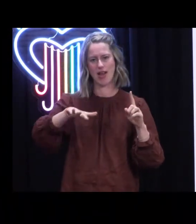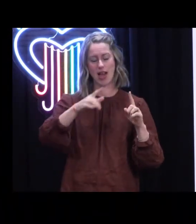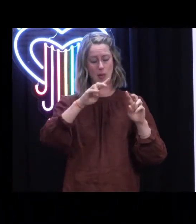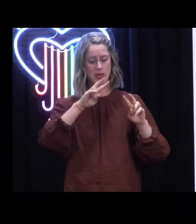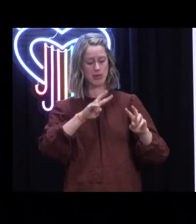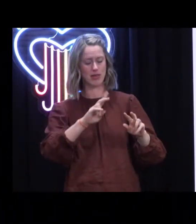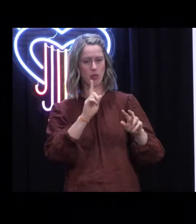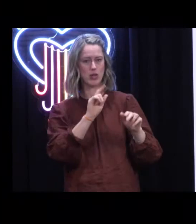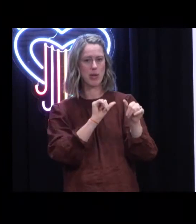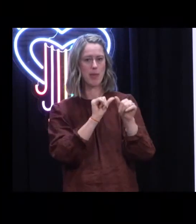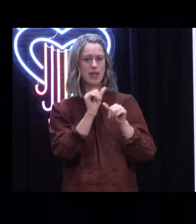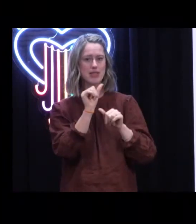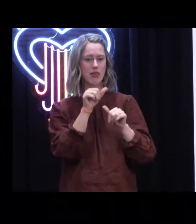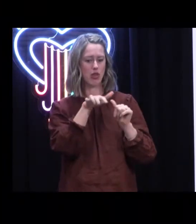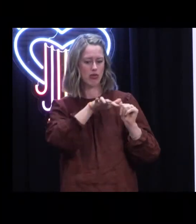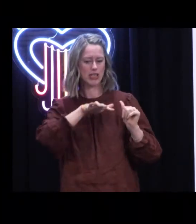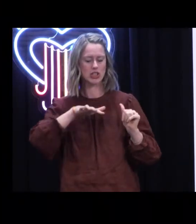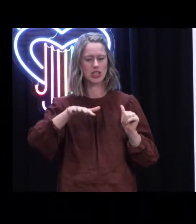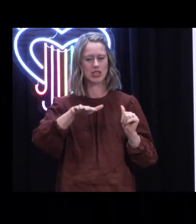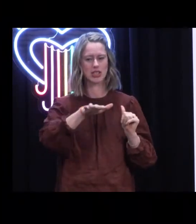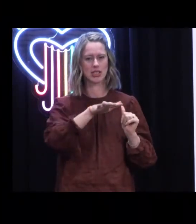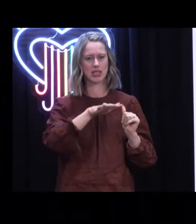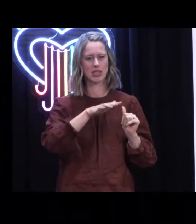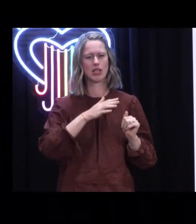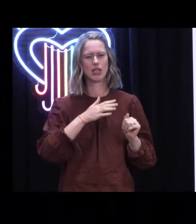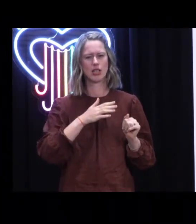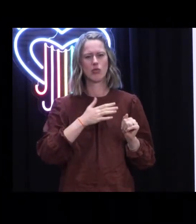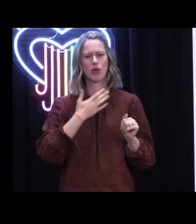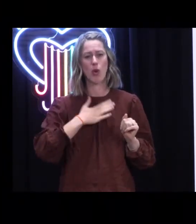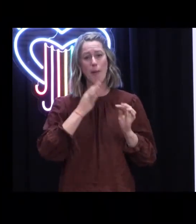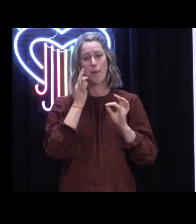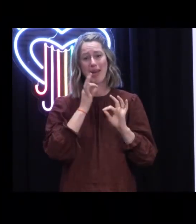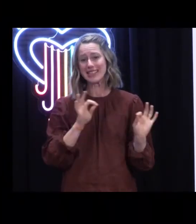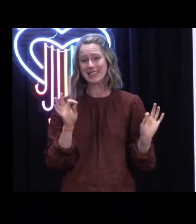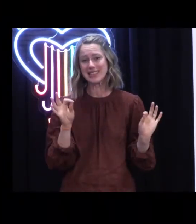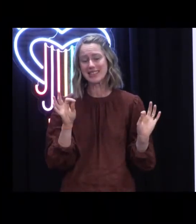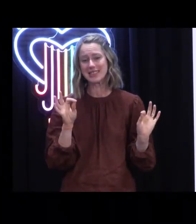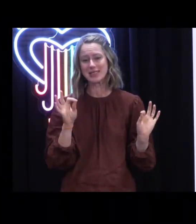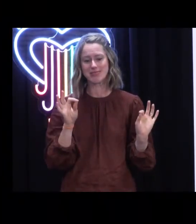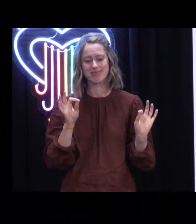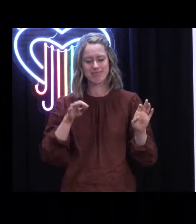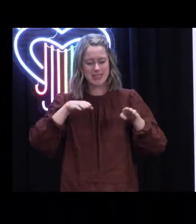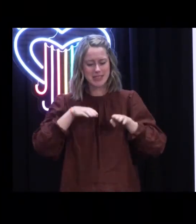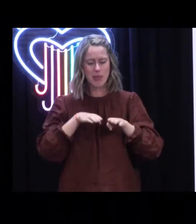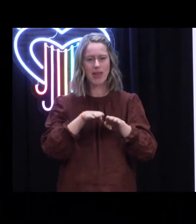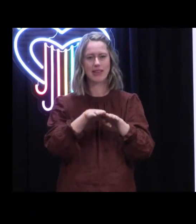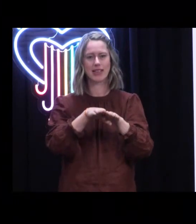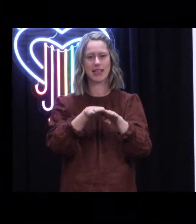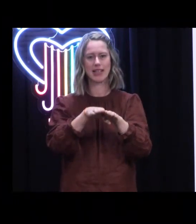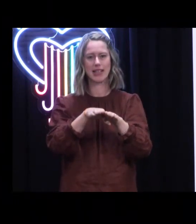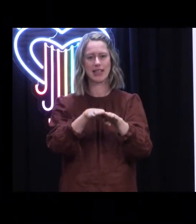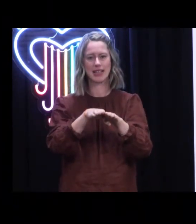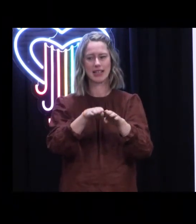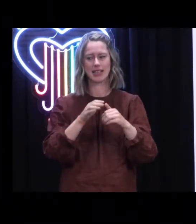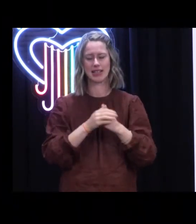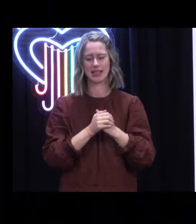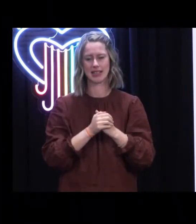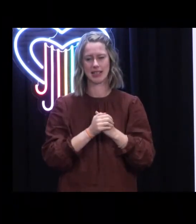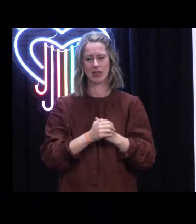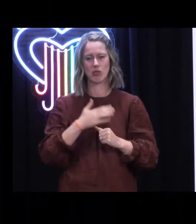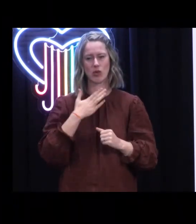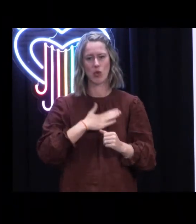what is best for our region. We want peace, we want stability, and we want